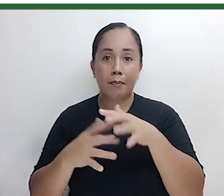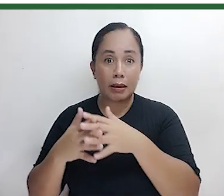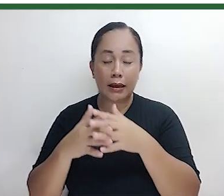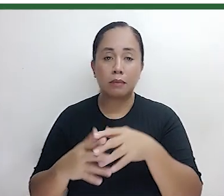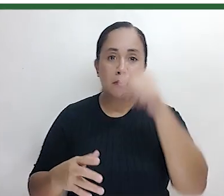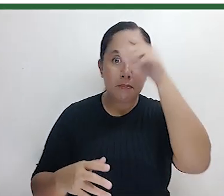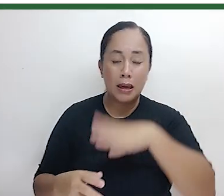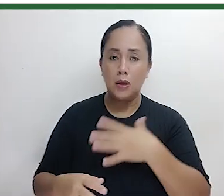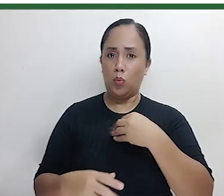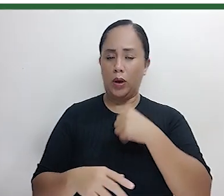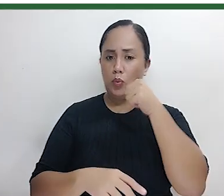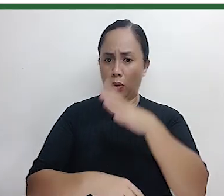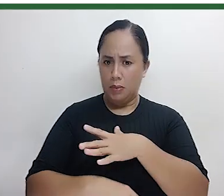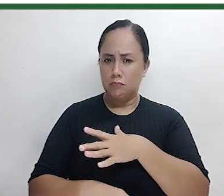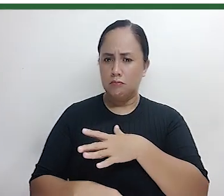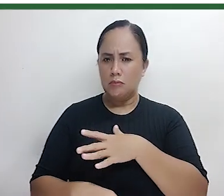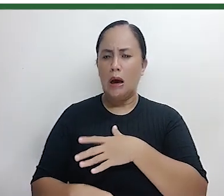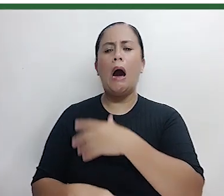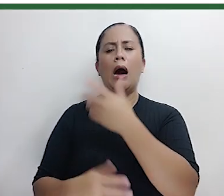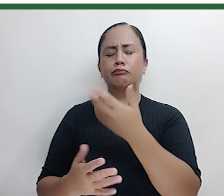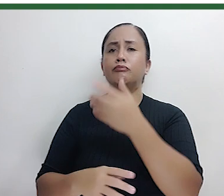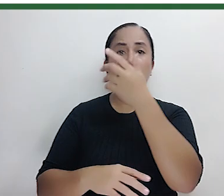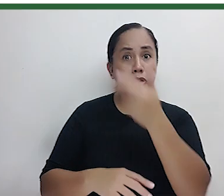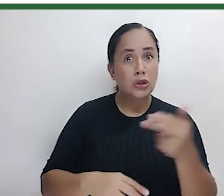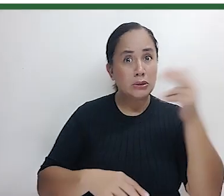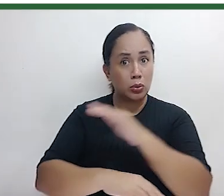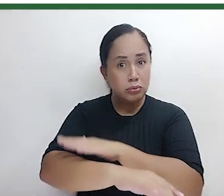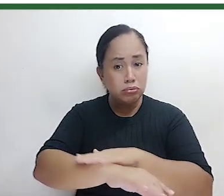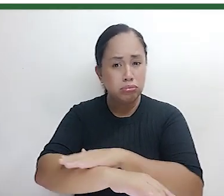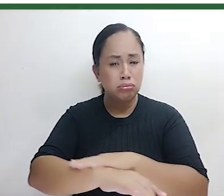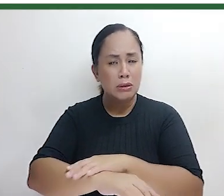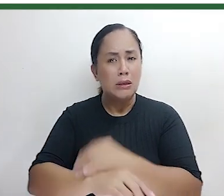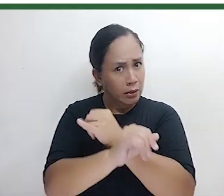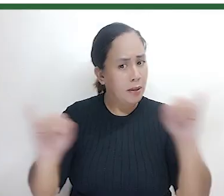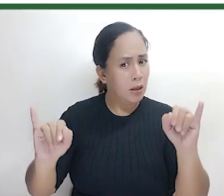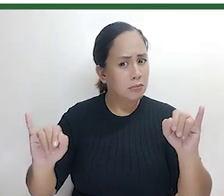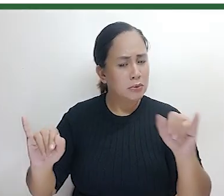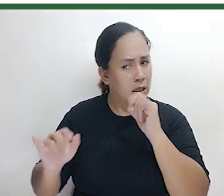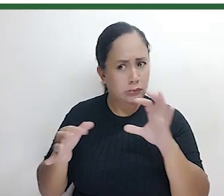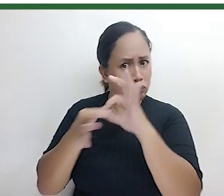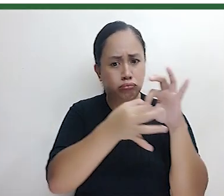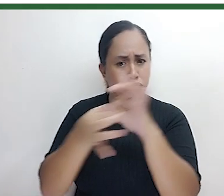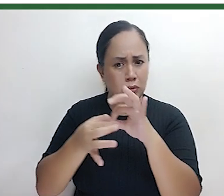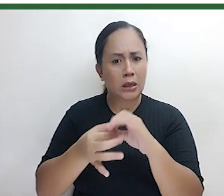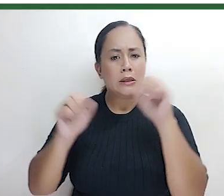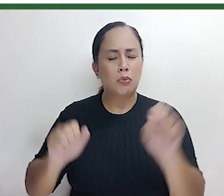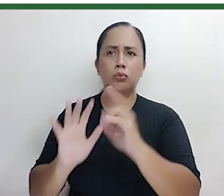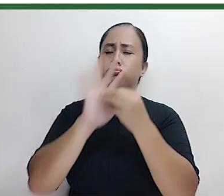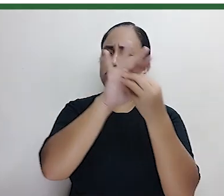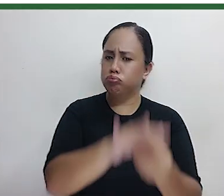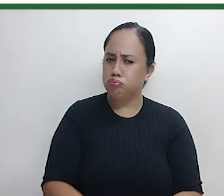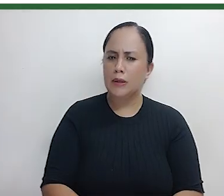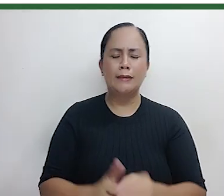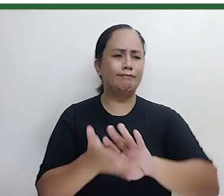women. They saw gender and race as independent rather than interrelated systems that can be used